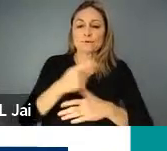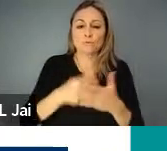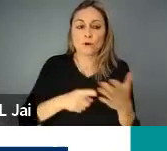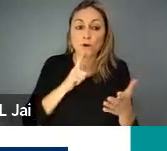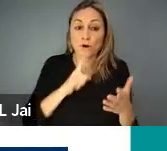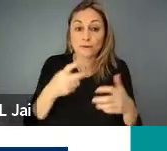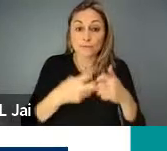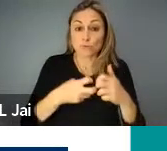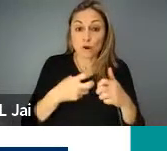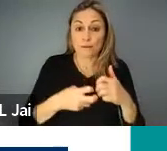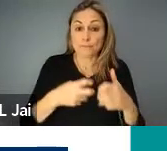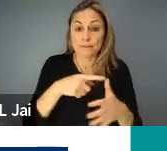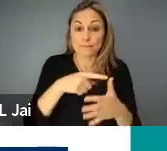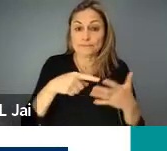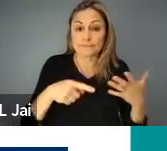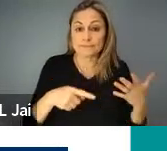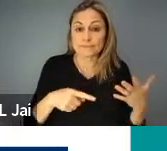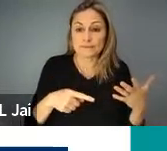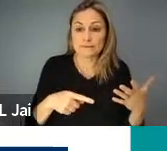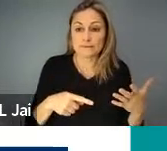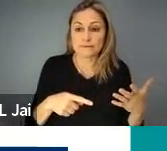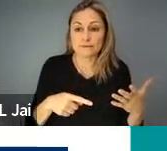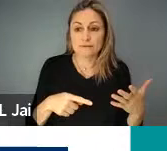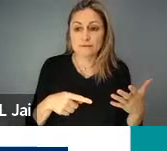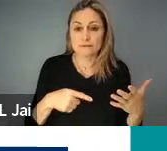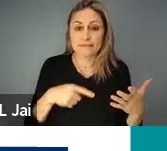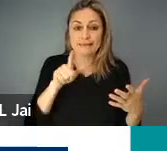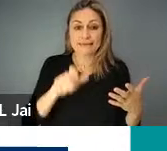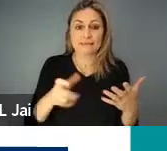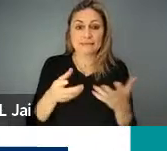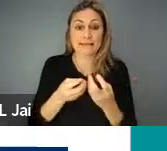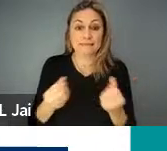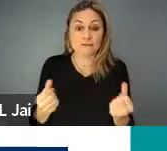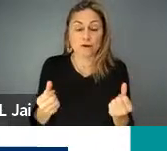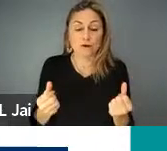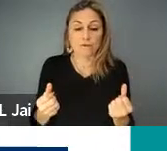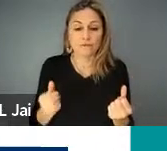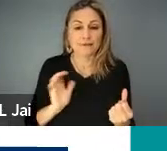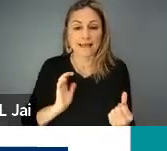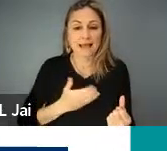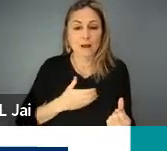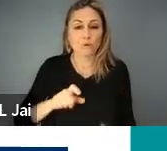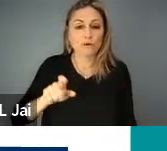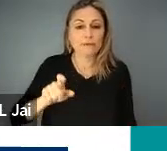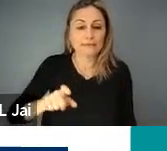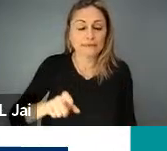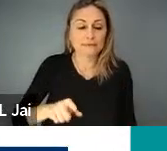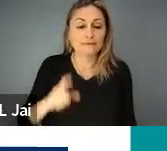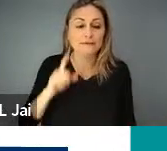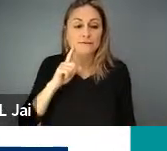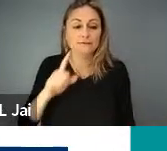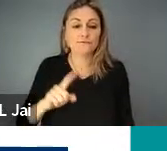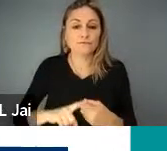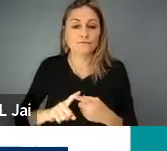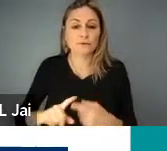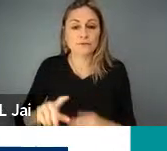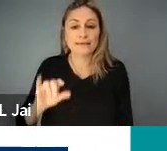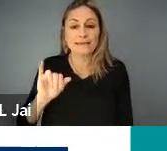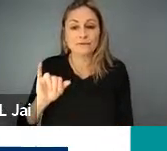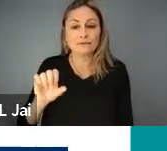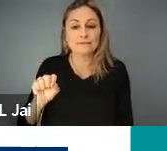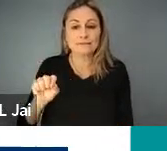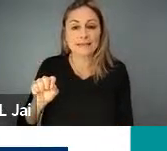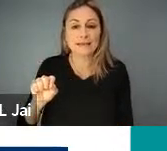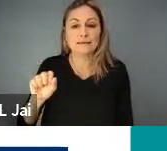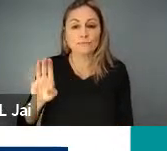problems that are needing to be solved. Those are our needs. And for the Interstate Bridge Replacement Program,